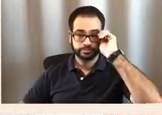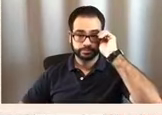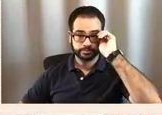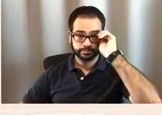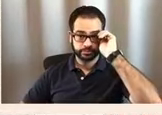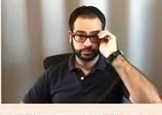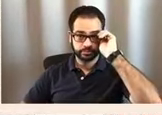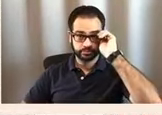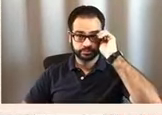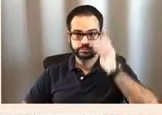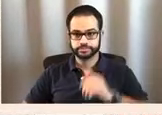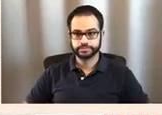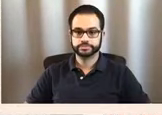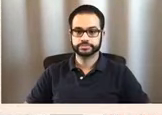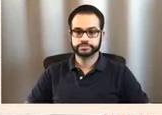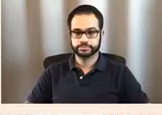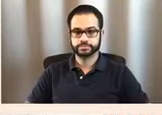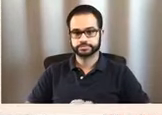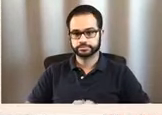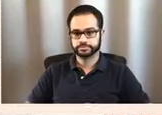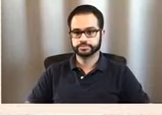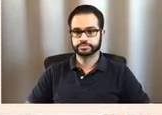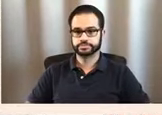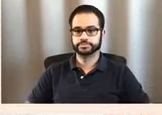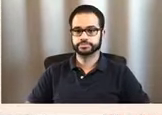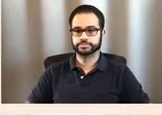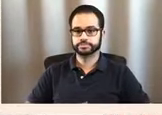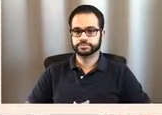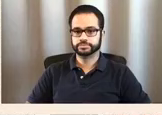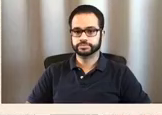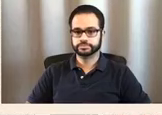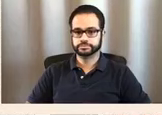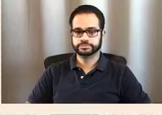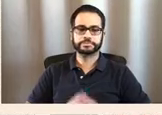Thank you, Jan. You've got your next slide. Oh, sorry.